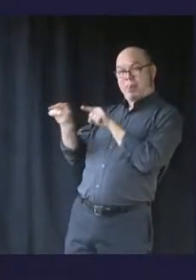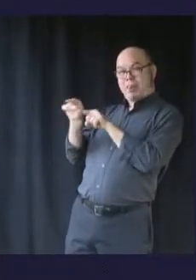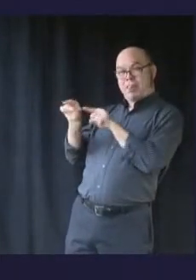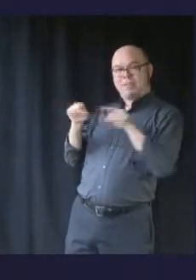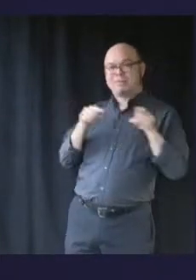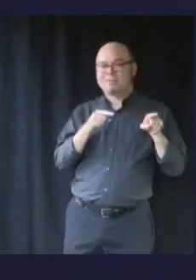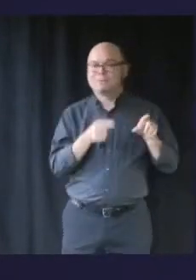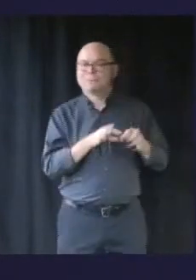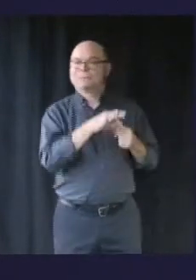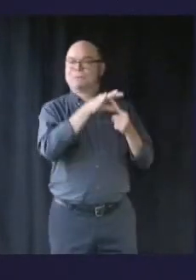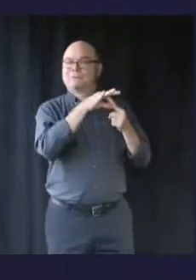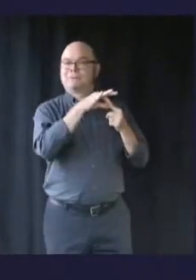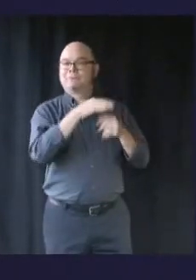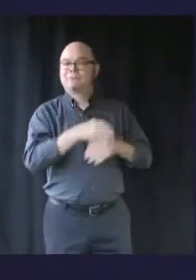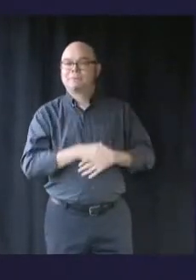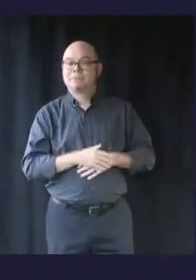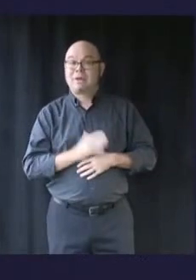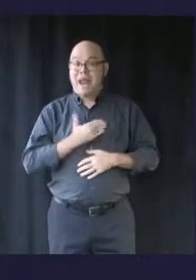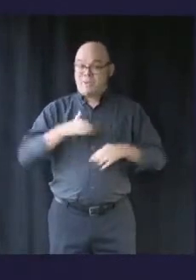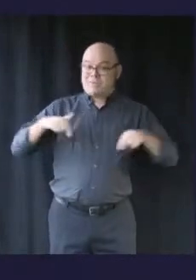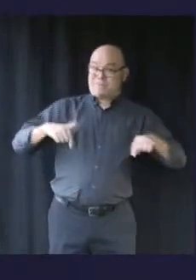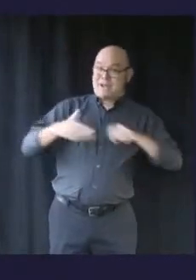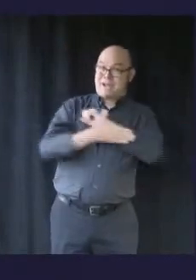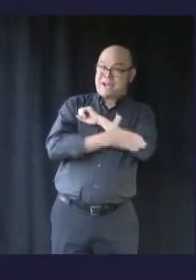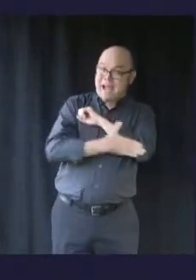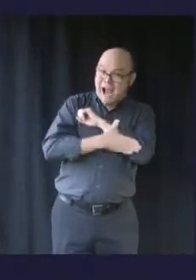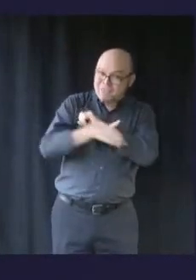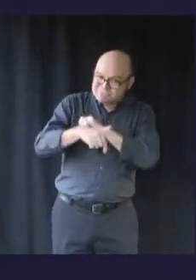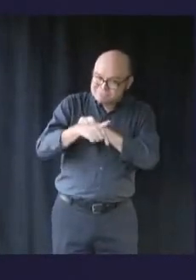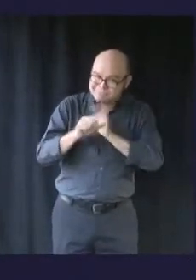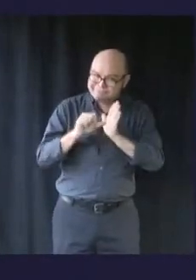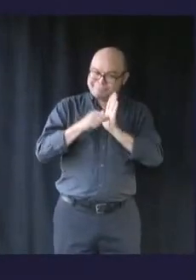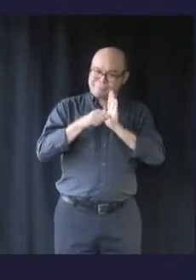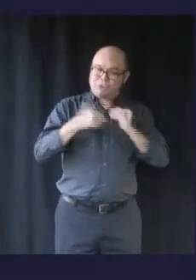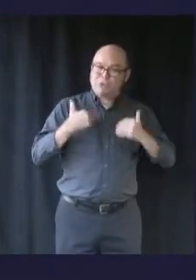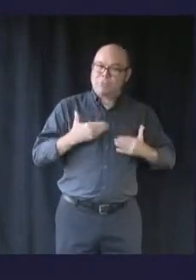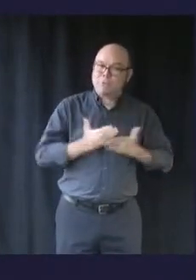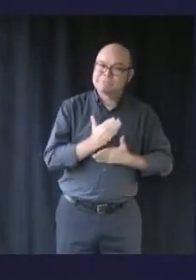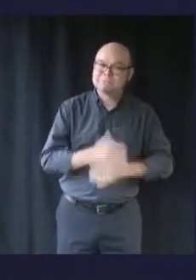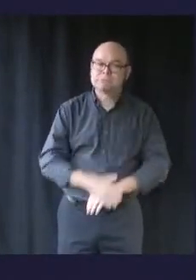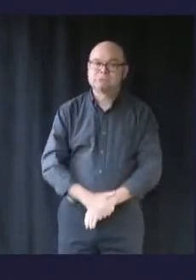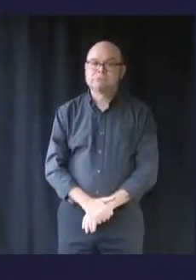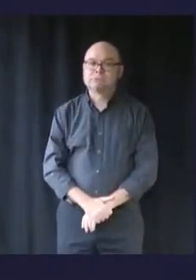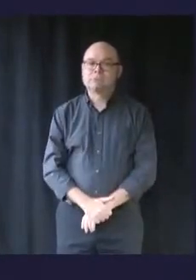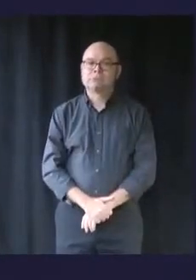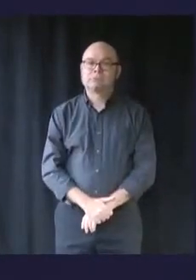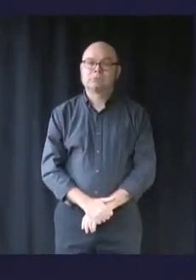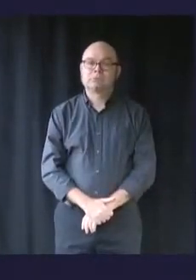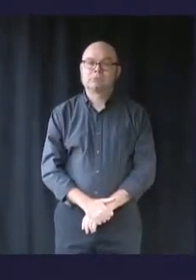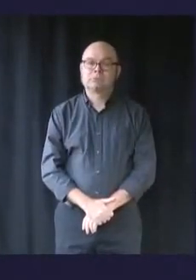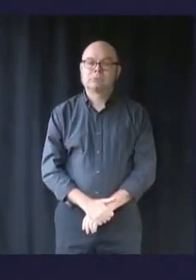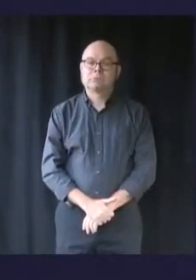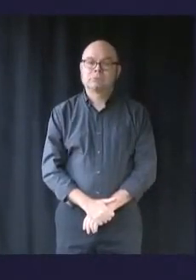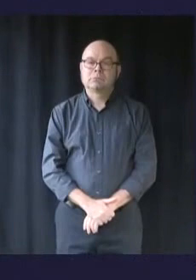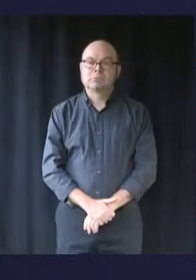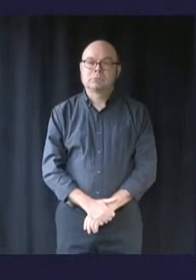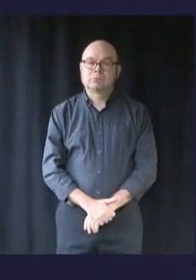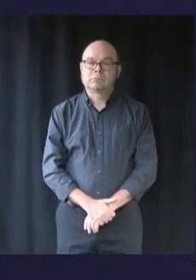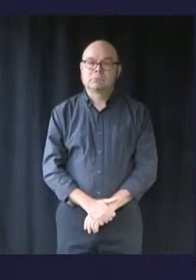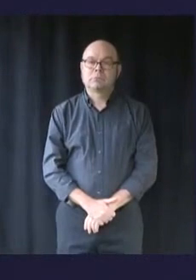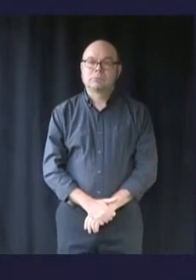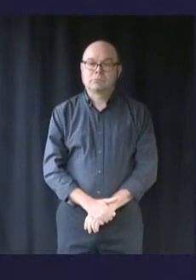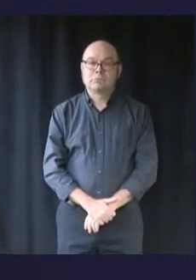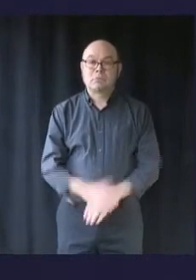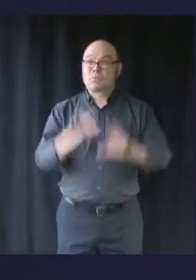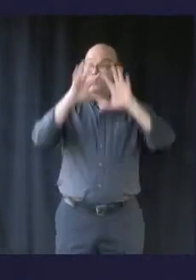Today, we know that our efforts to defend human rights around the world are stronger because we recognize